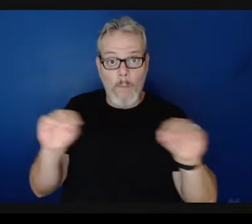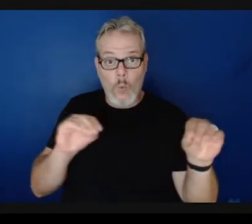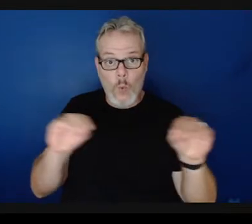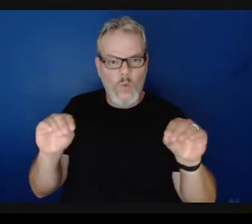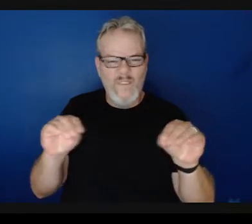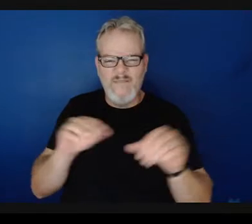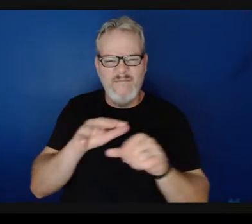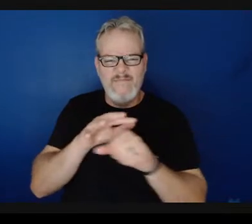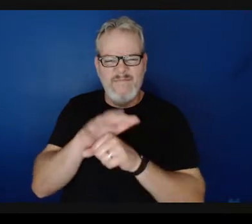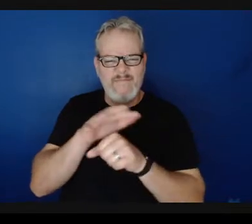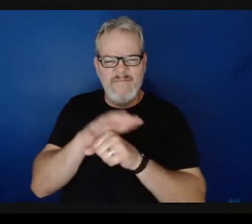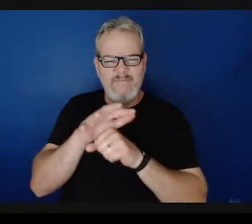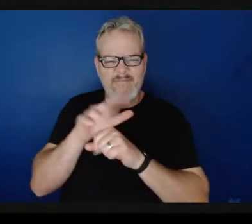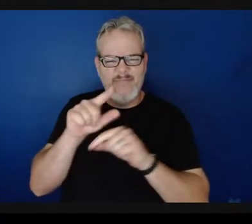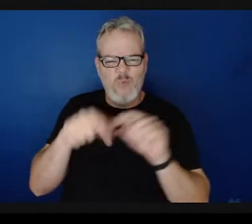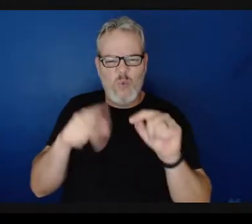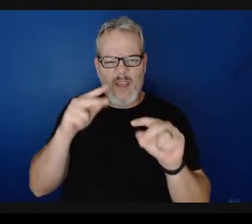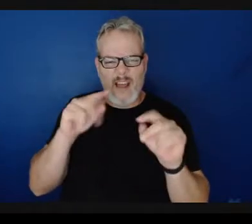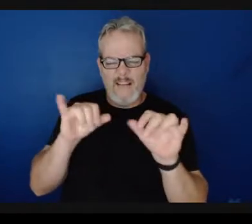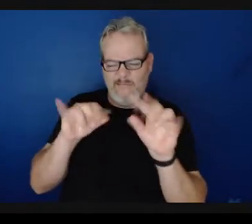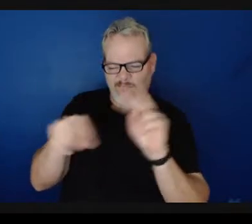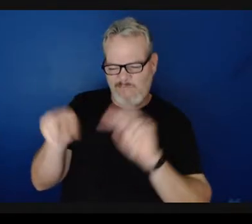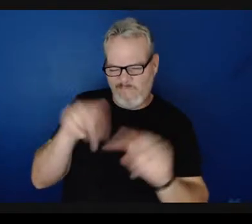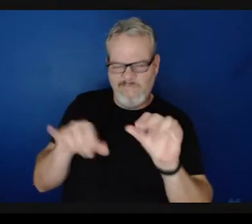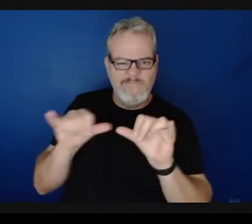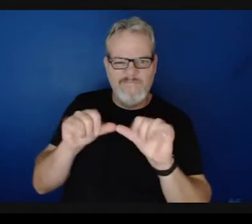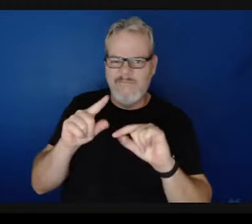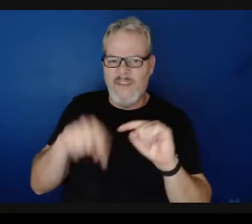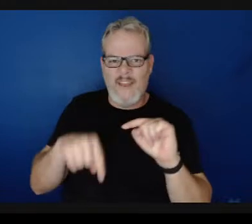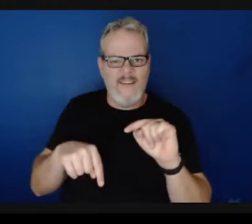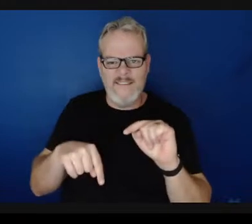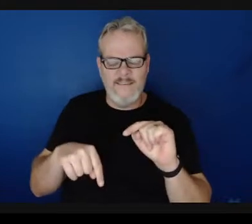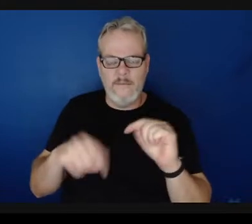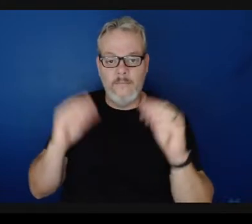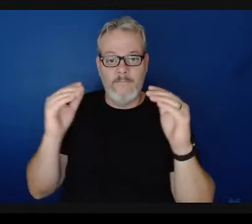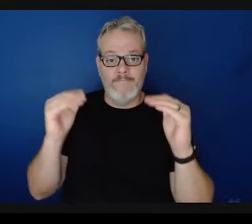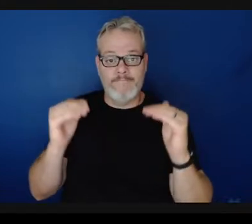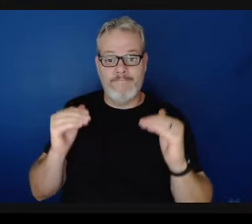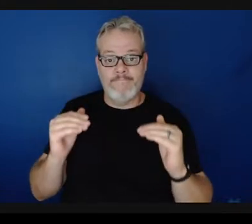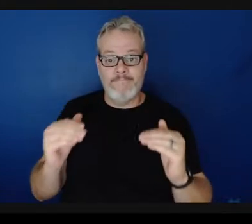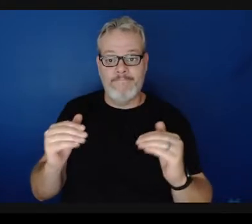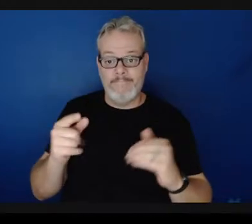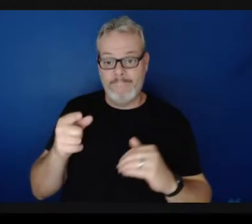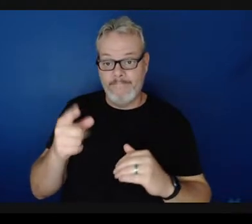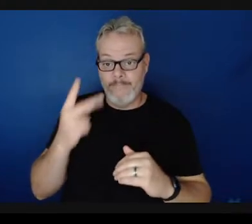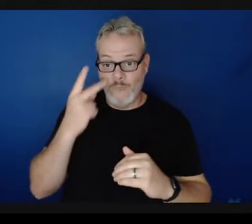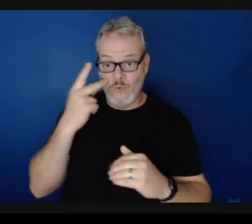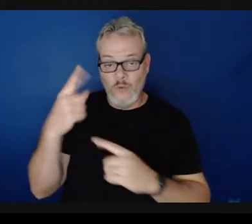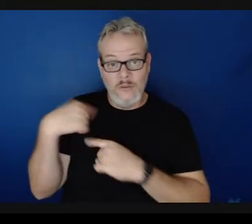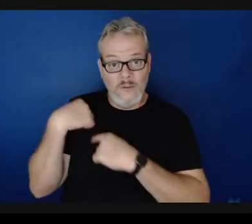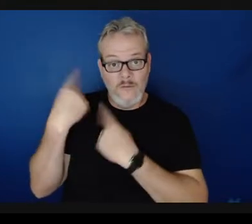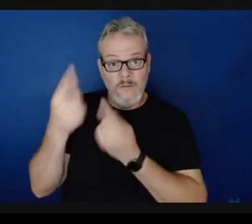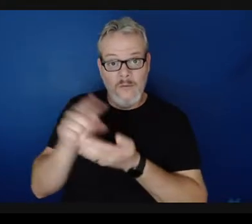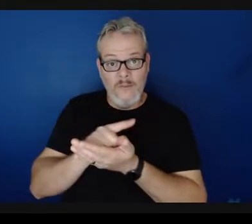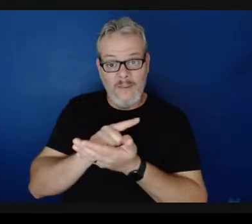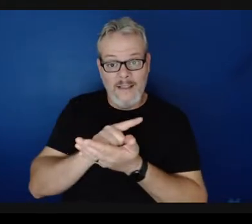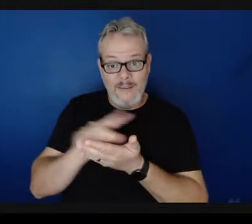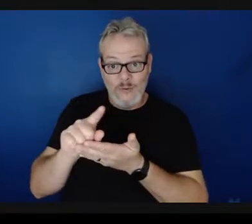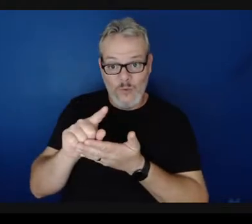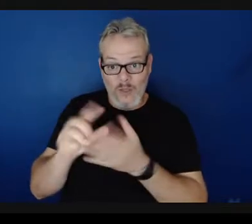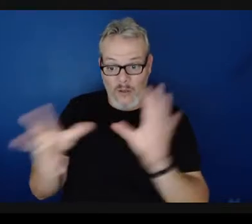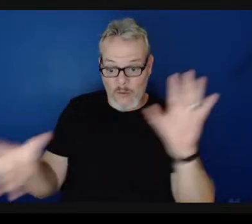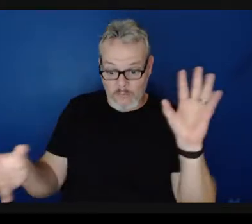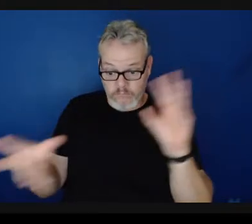laser rangefinder. We'll have to turn to our INSAR data for that. But here you can see over the last week this ramping up of earthquakes, and